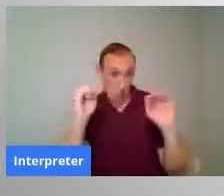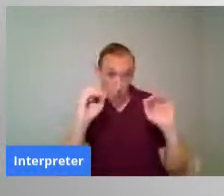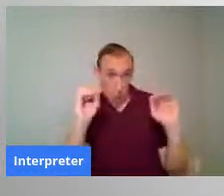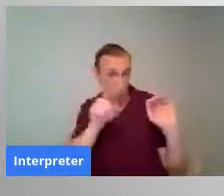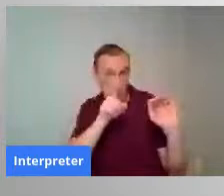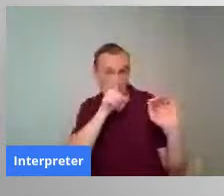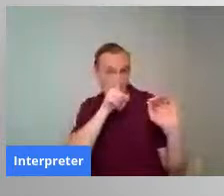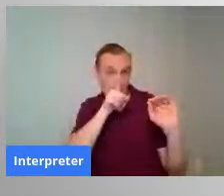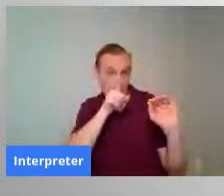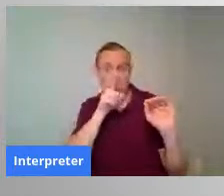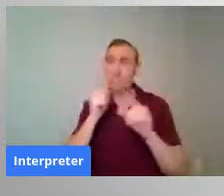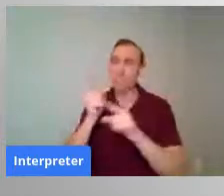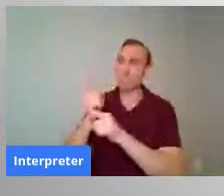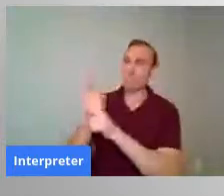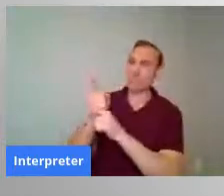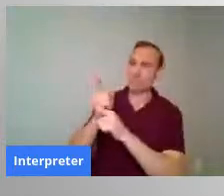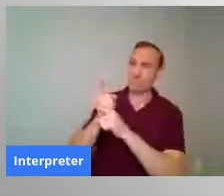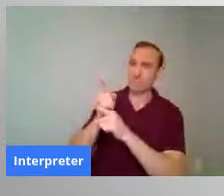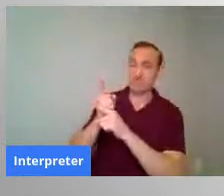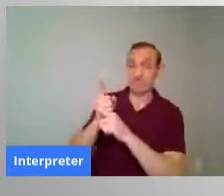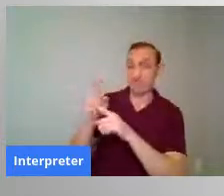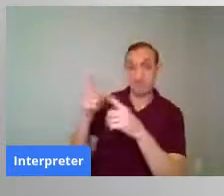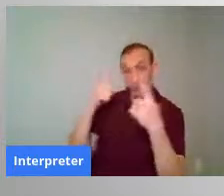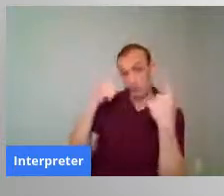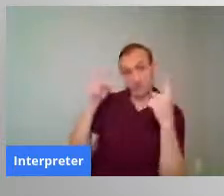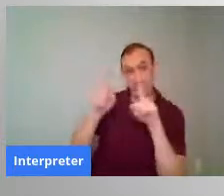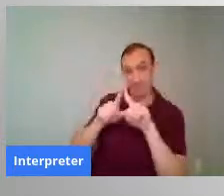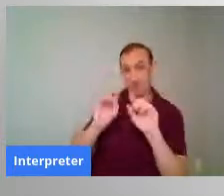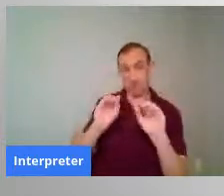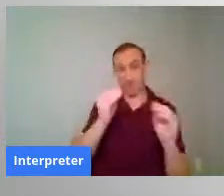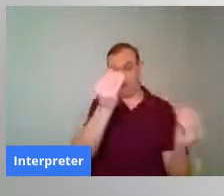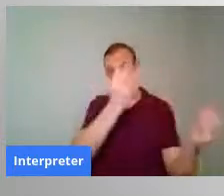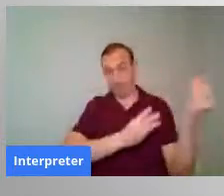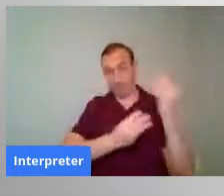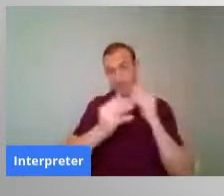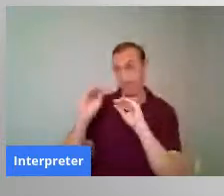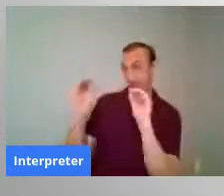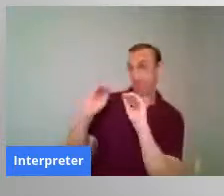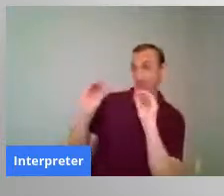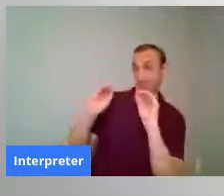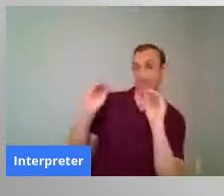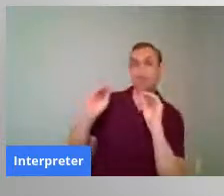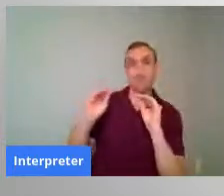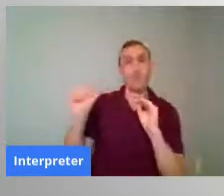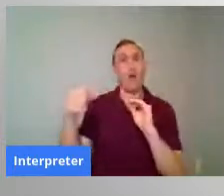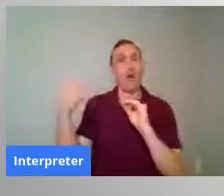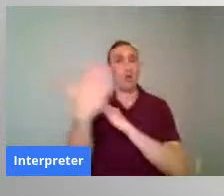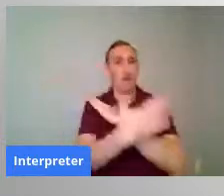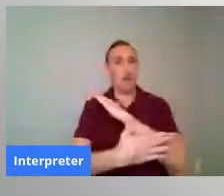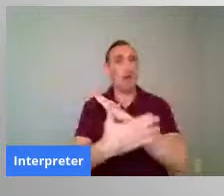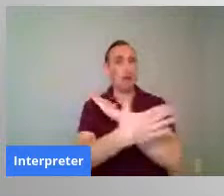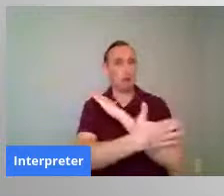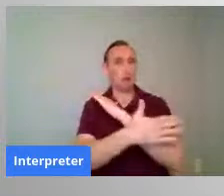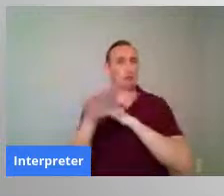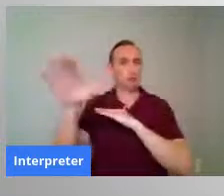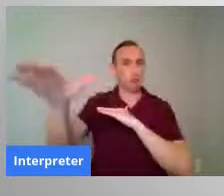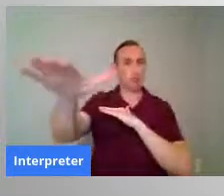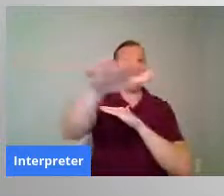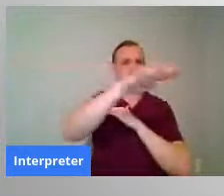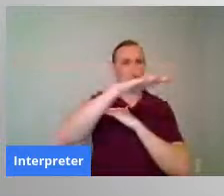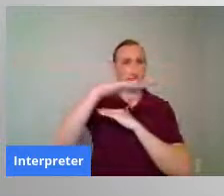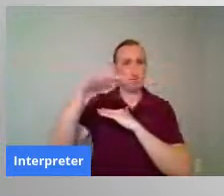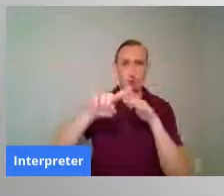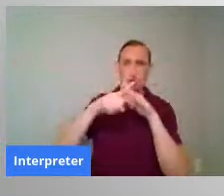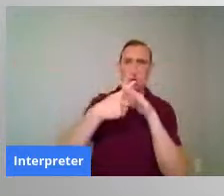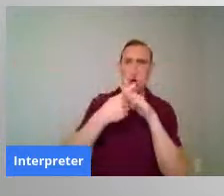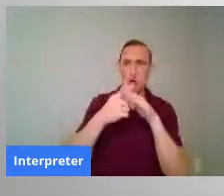of commonality, or it seems to be in that space that us and our surrounding counties tend to start around that first week of August as we get pushed back